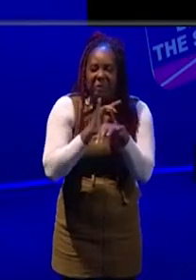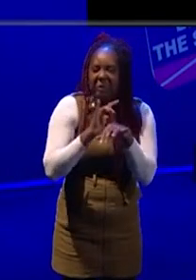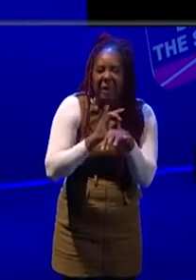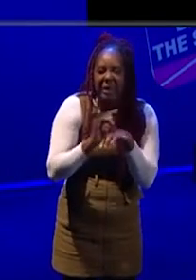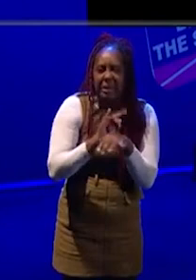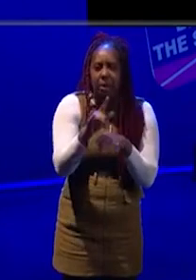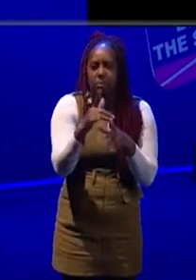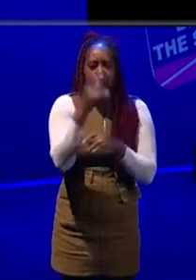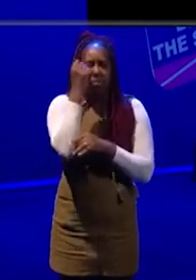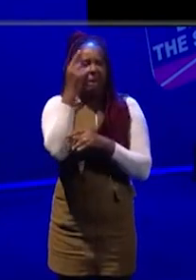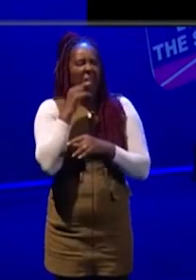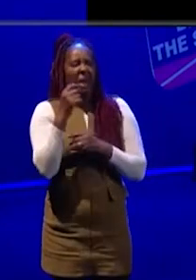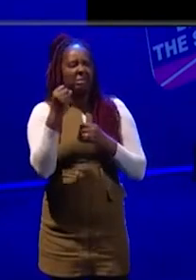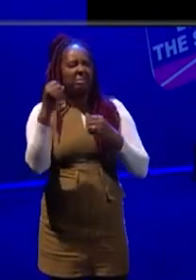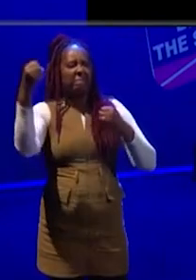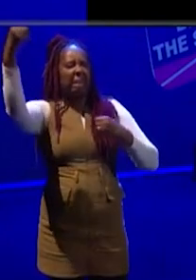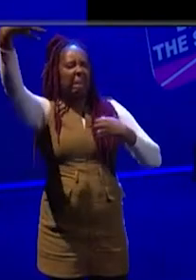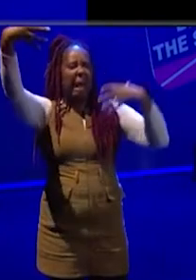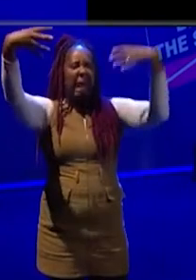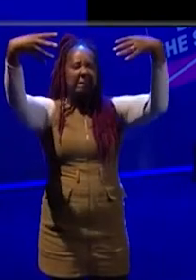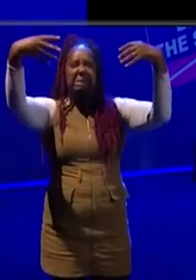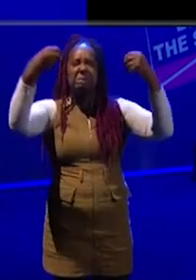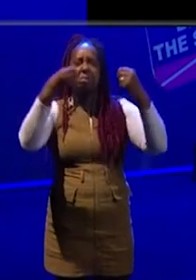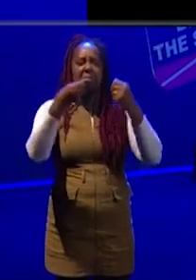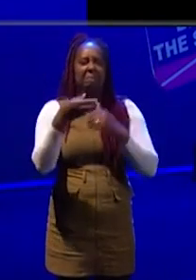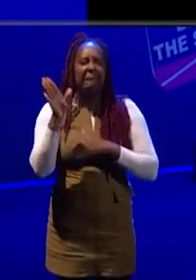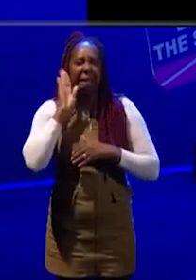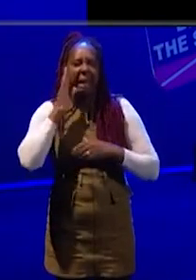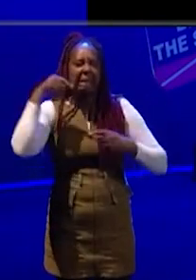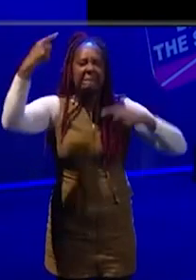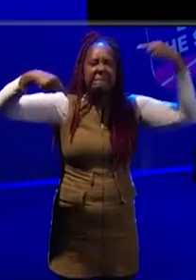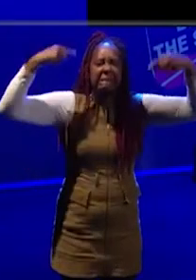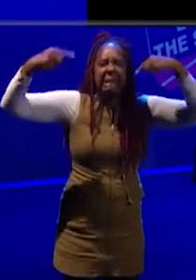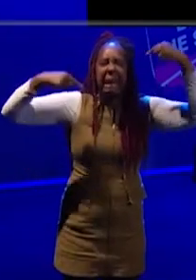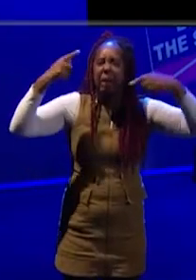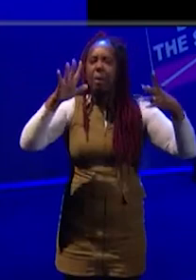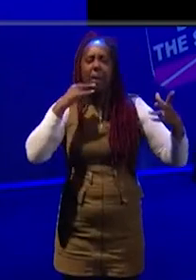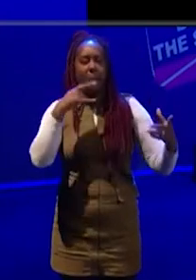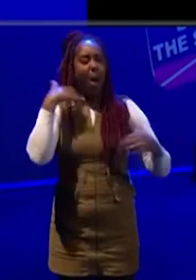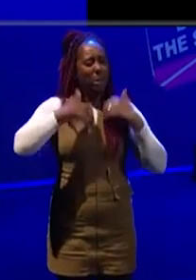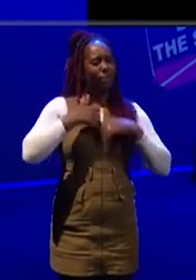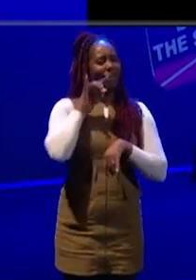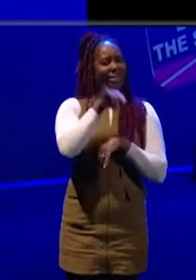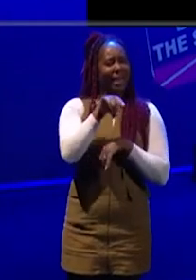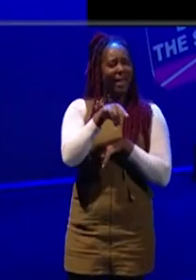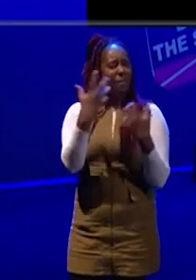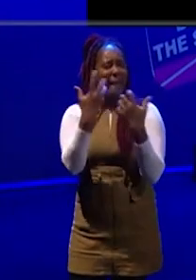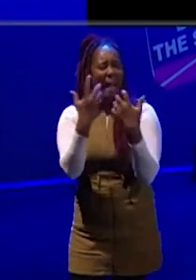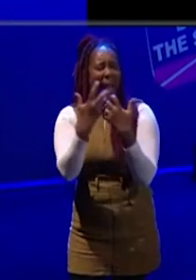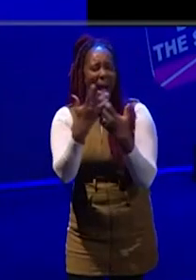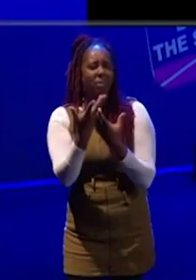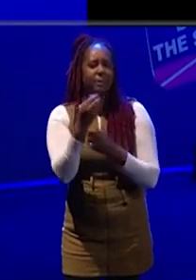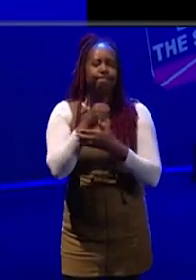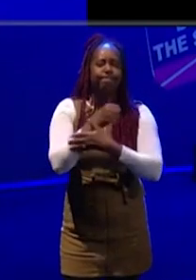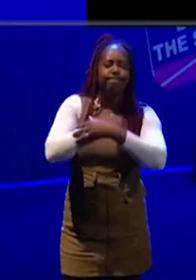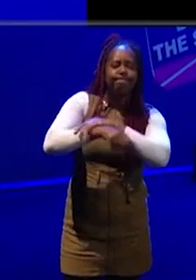going to notice the lights. They're not going to hear the sounds and think, this is something that I might be interested in. How can I get more